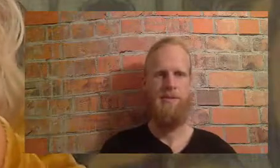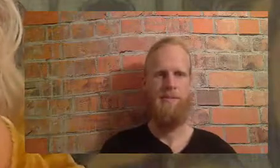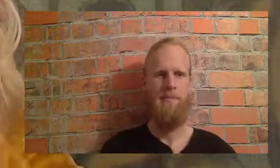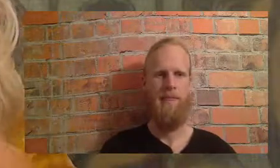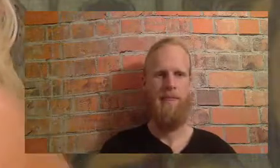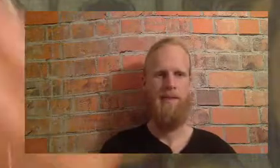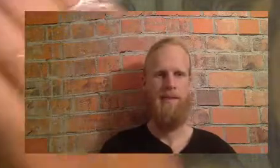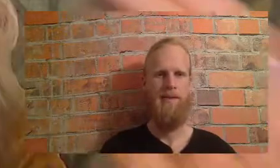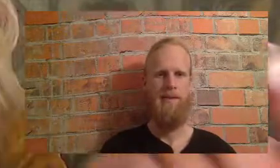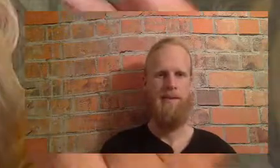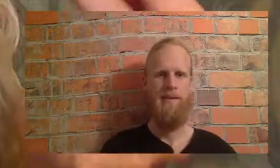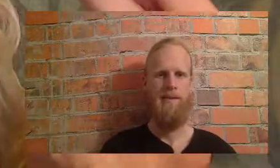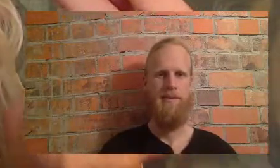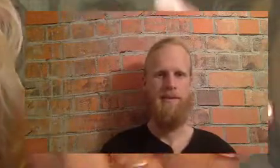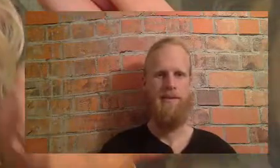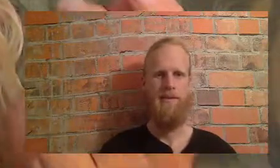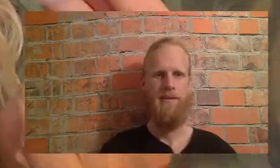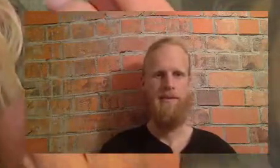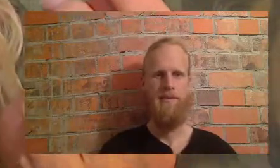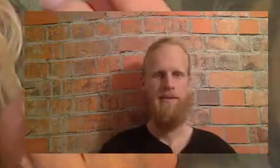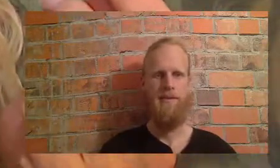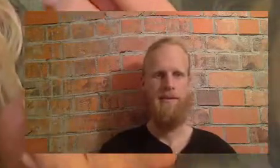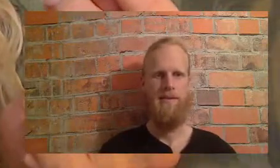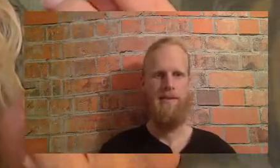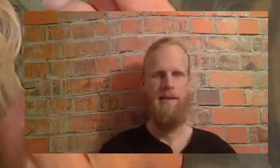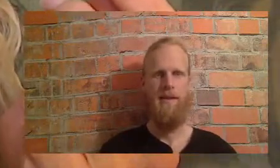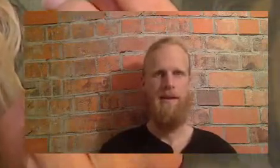Especially the part, what's the hardest part about this memory?